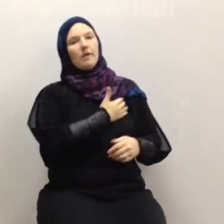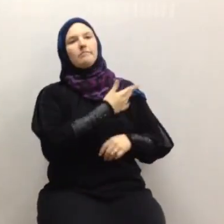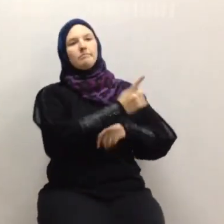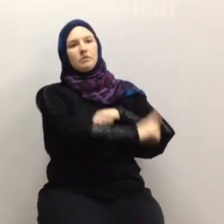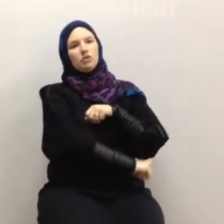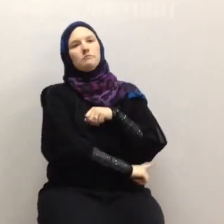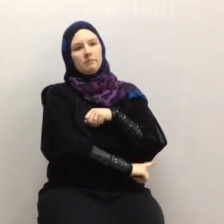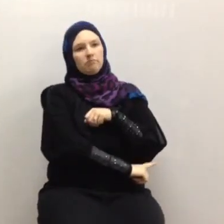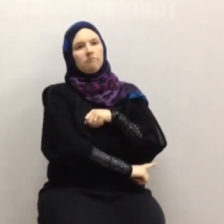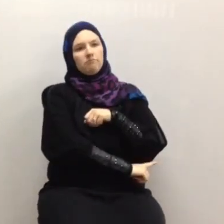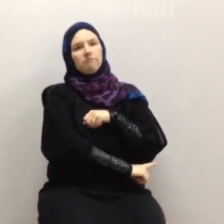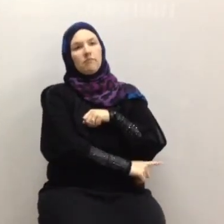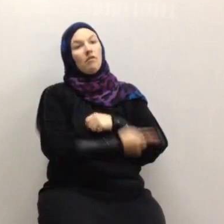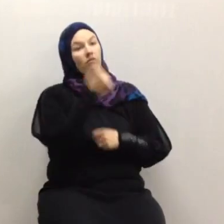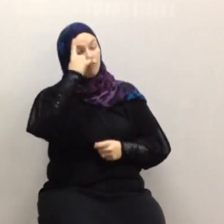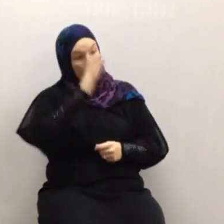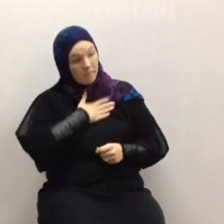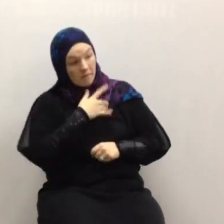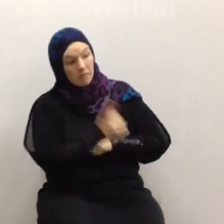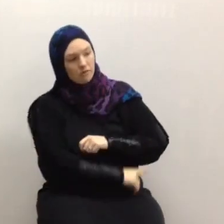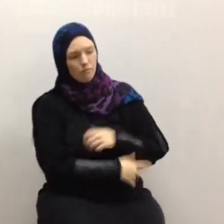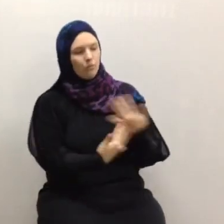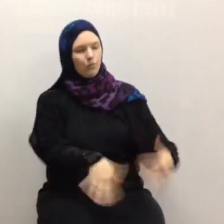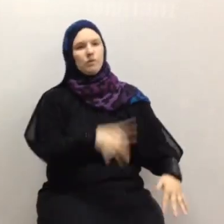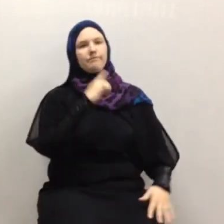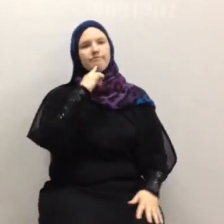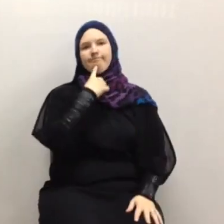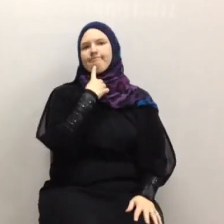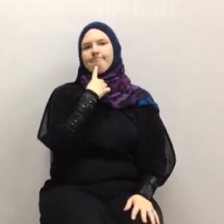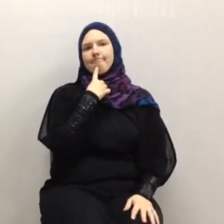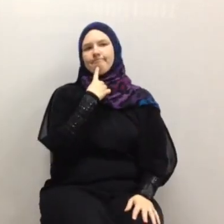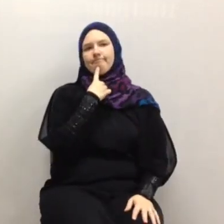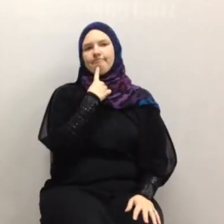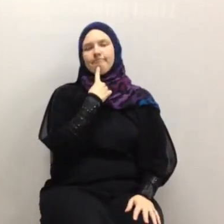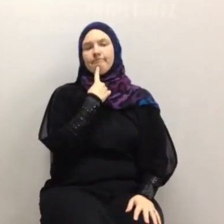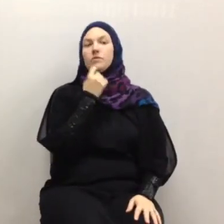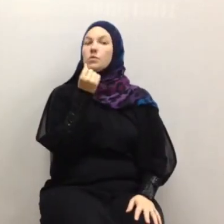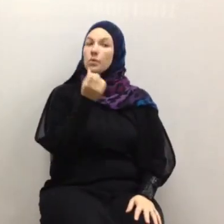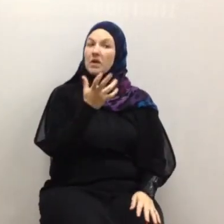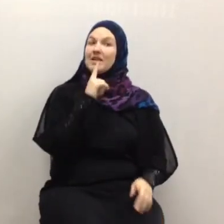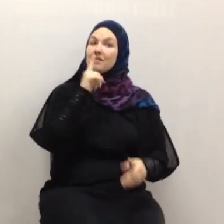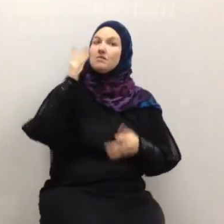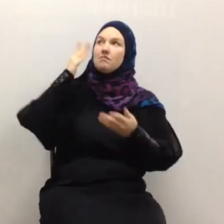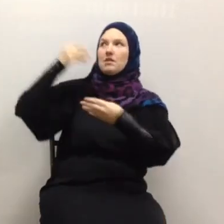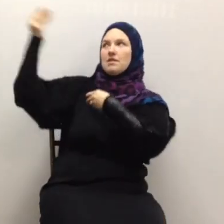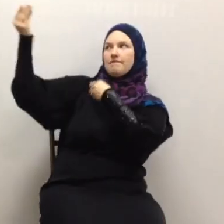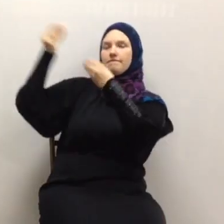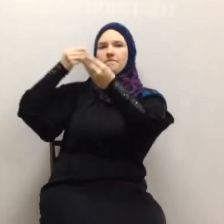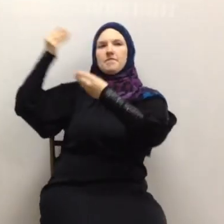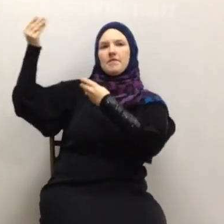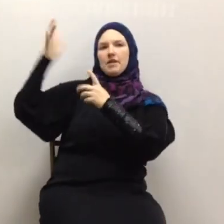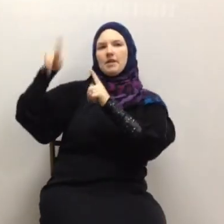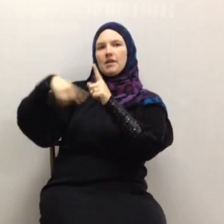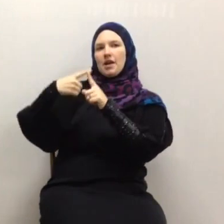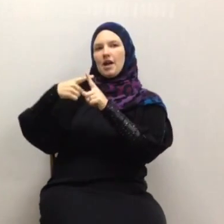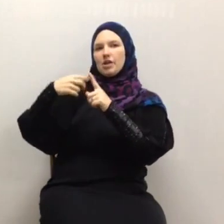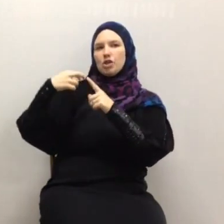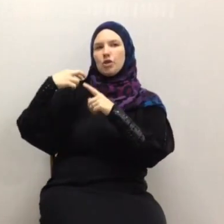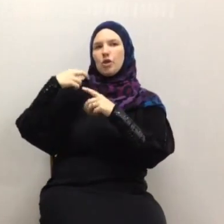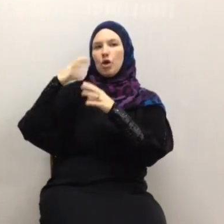severe. So it is a reciprocal relationship, but it is not tit for tat. Allah subhanahu wa ta'ala